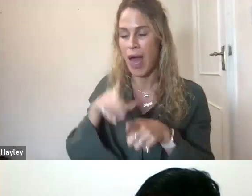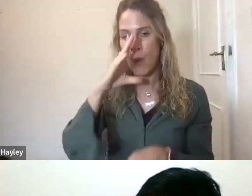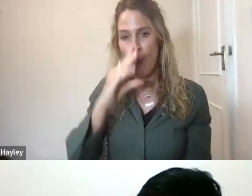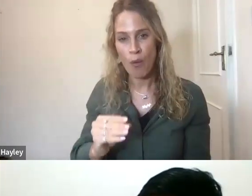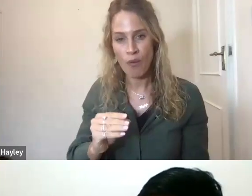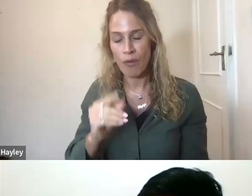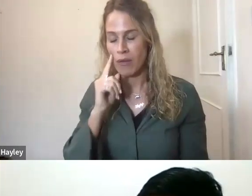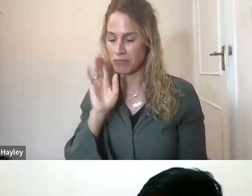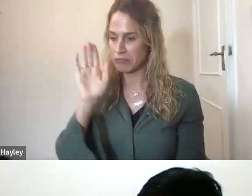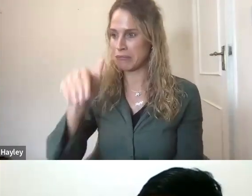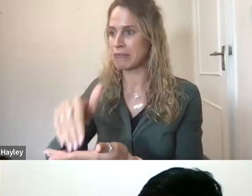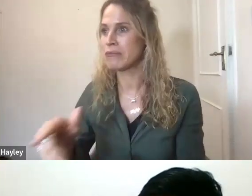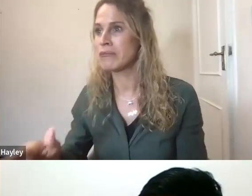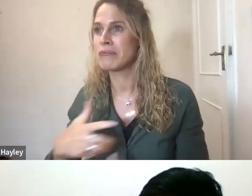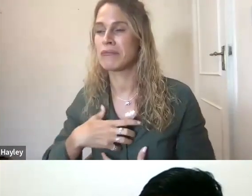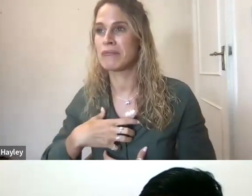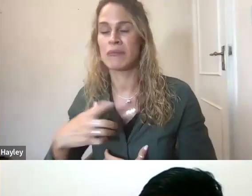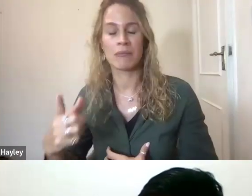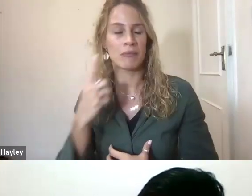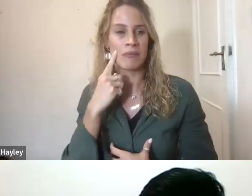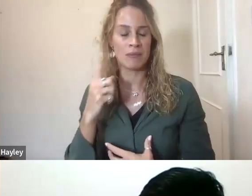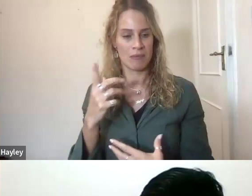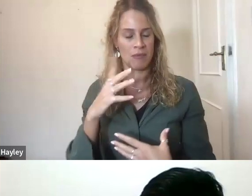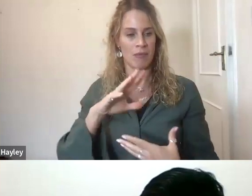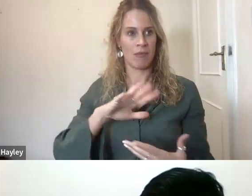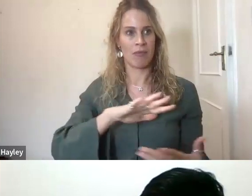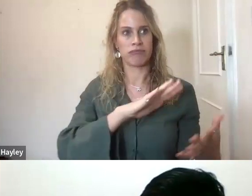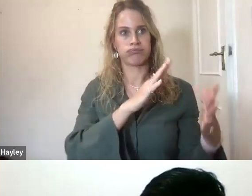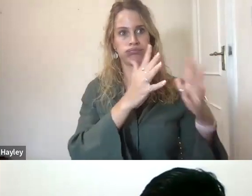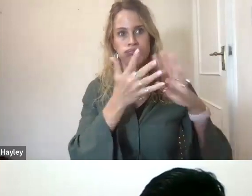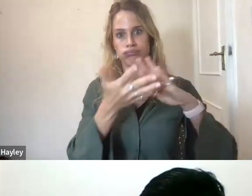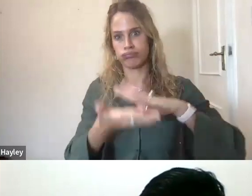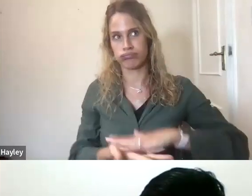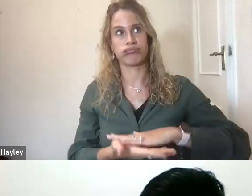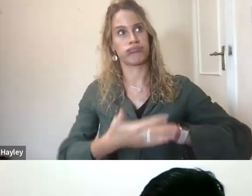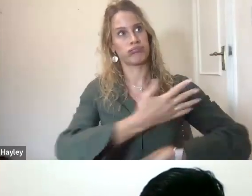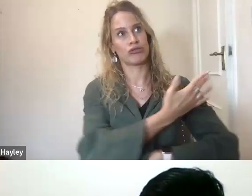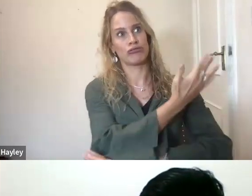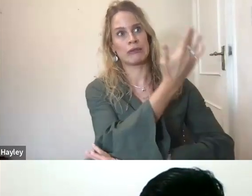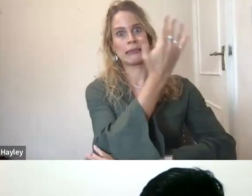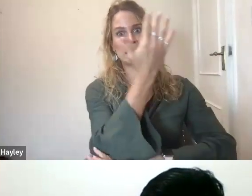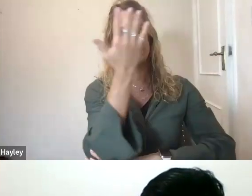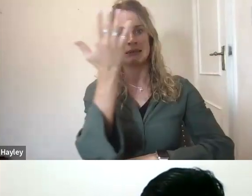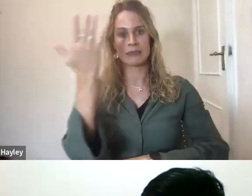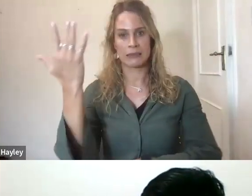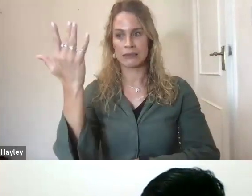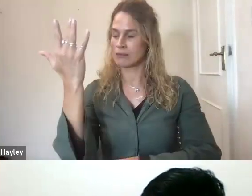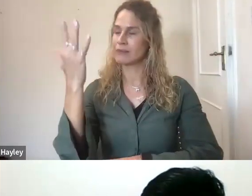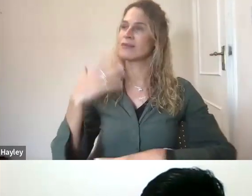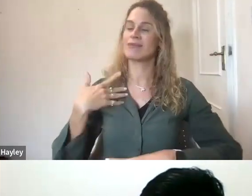lorries. About to crash down in just a few minutes are the neem trees we use for drying our washed